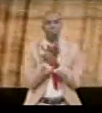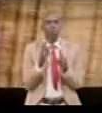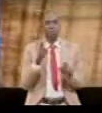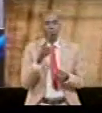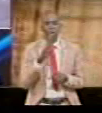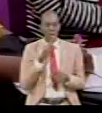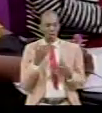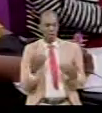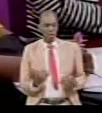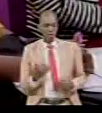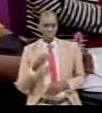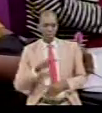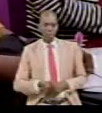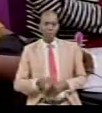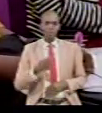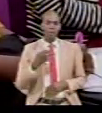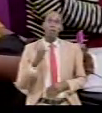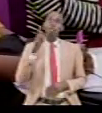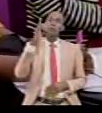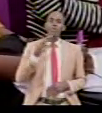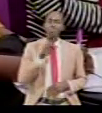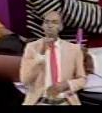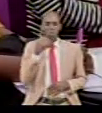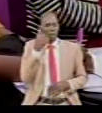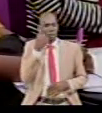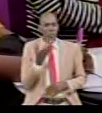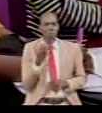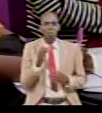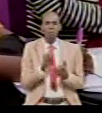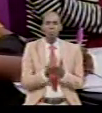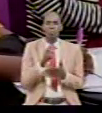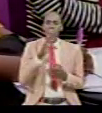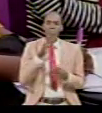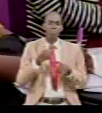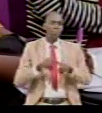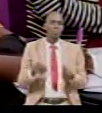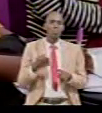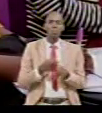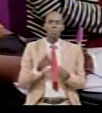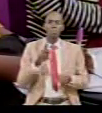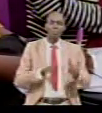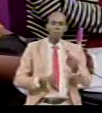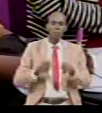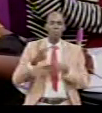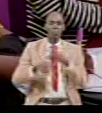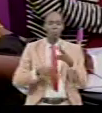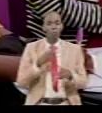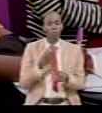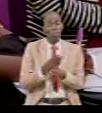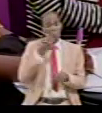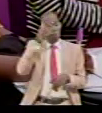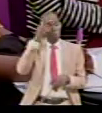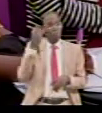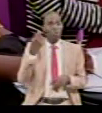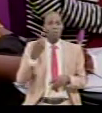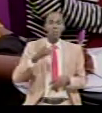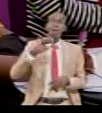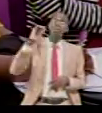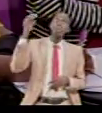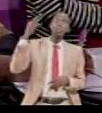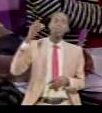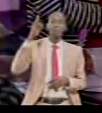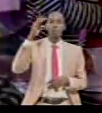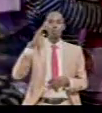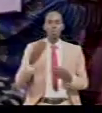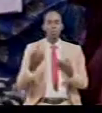and you are not ashamed of that. You're different from the people of the world because the grace of God has come into